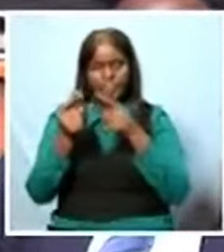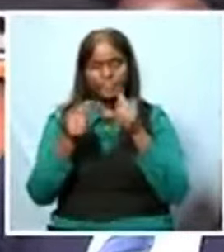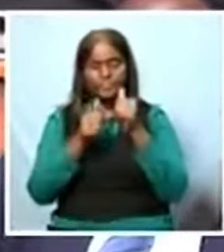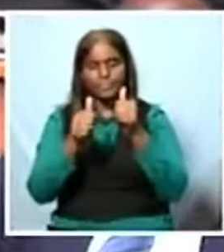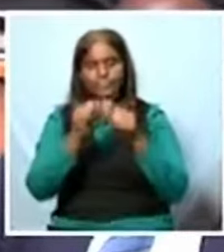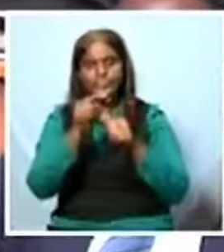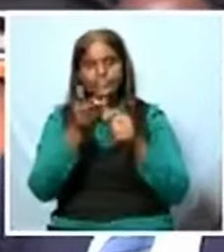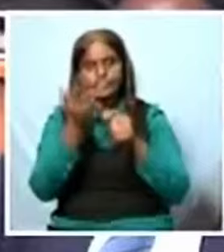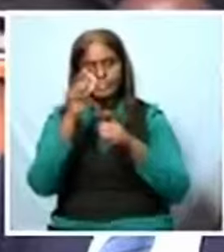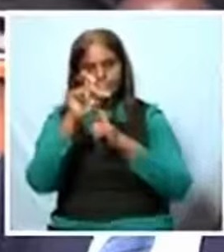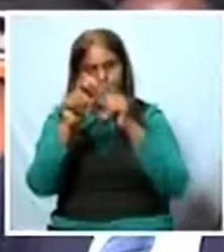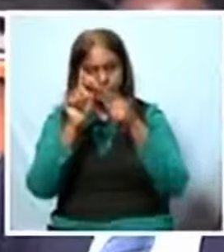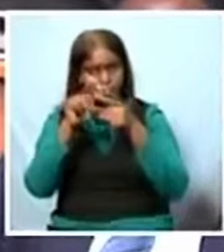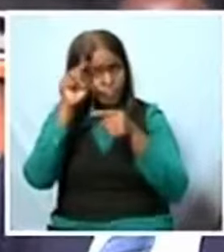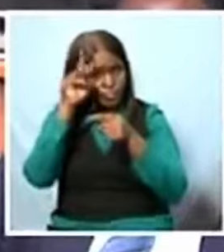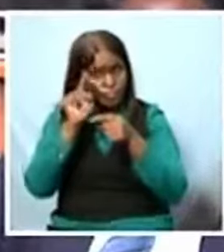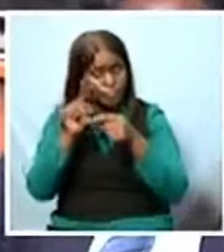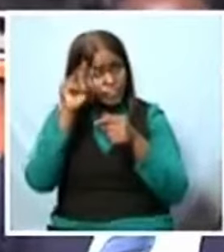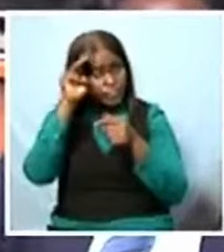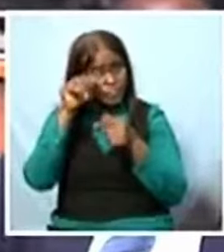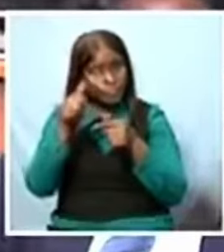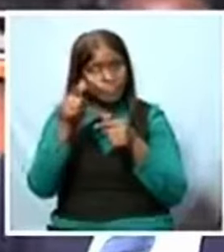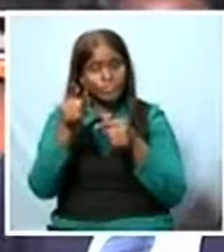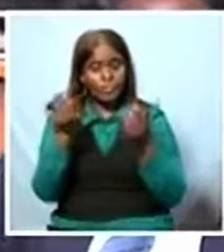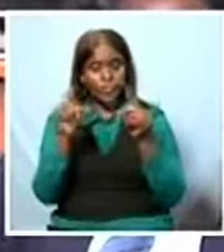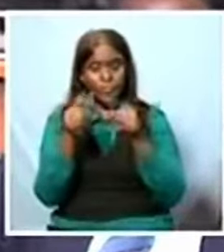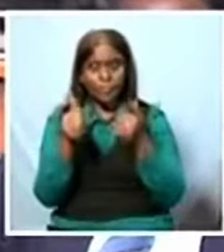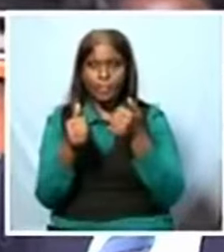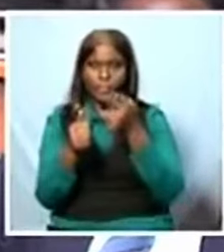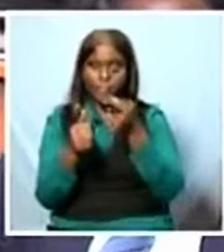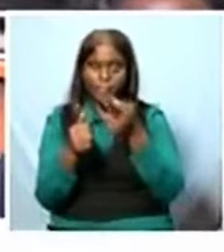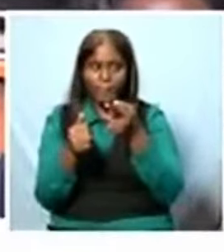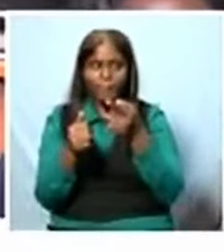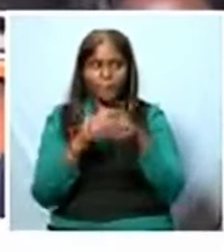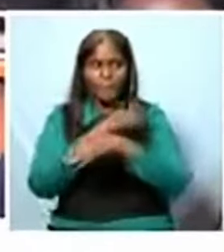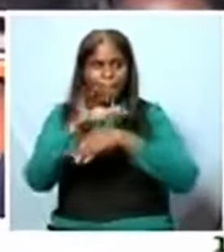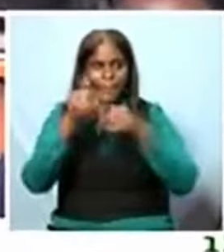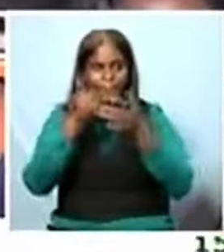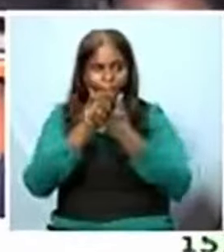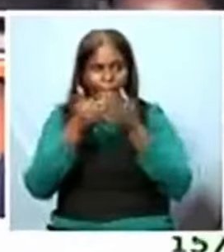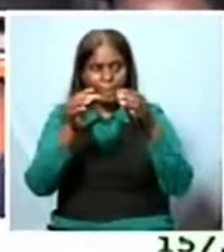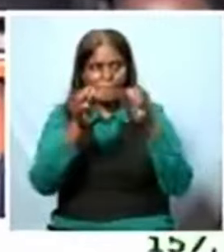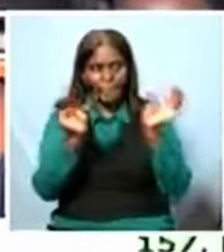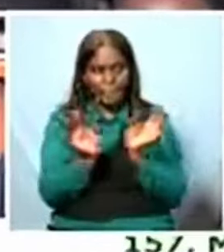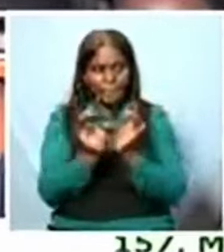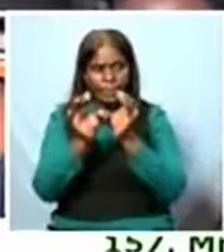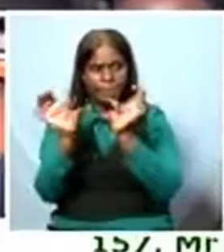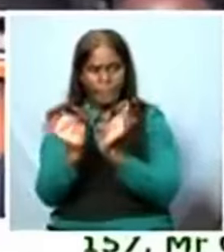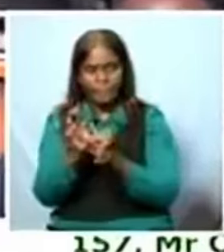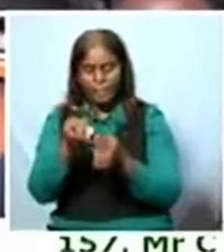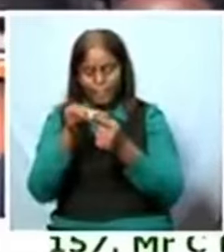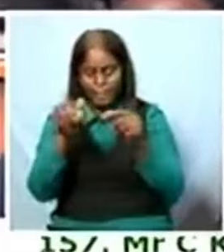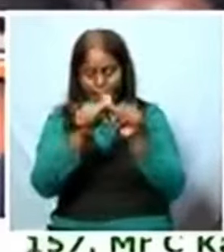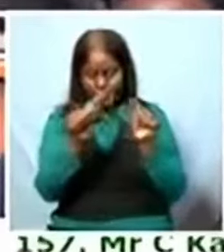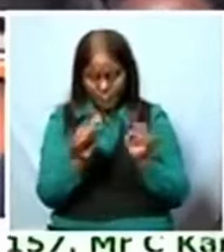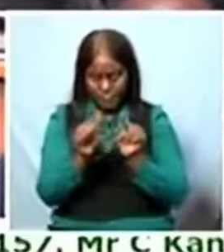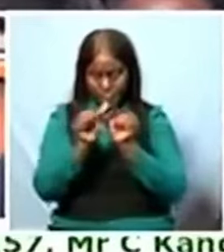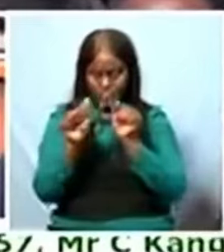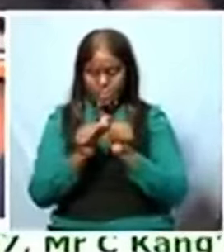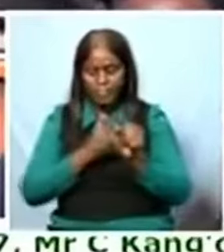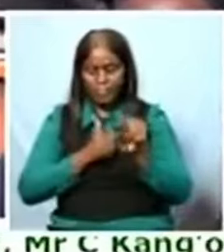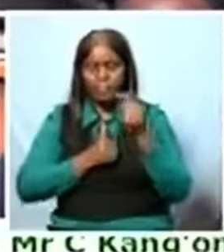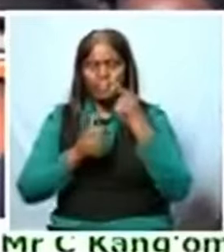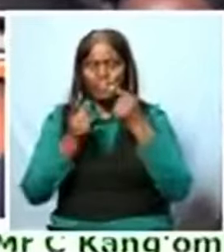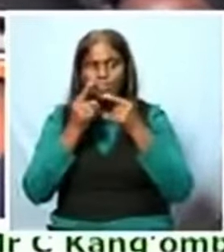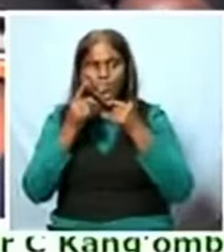question to the Minister. Minister, when will the entire constituency, especially those areas that I've mentioned,